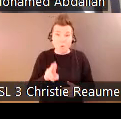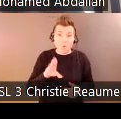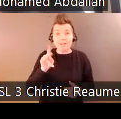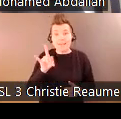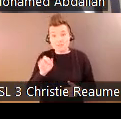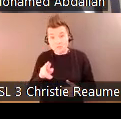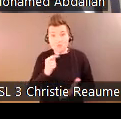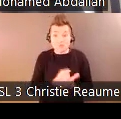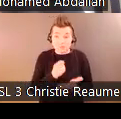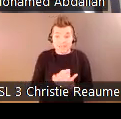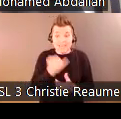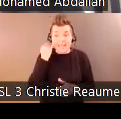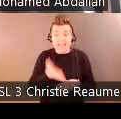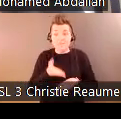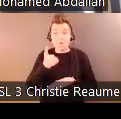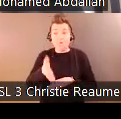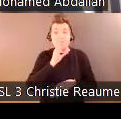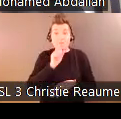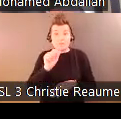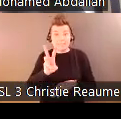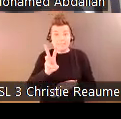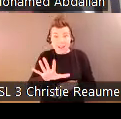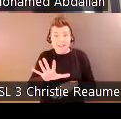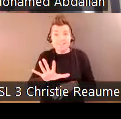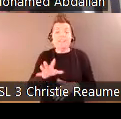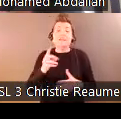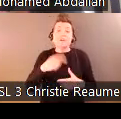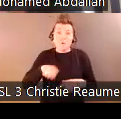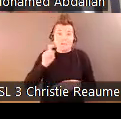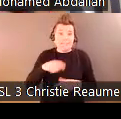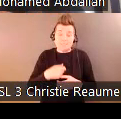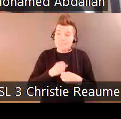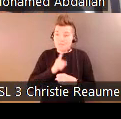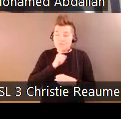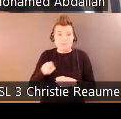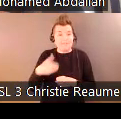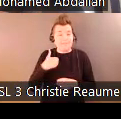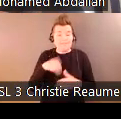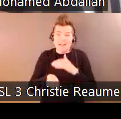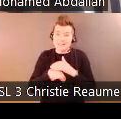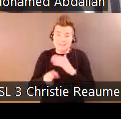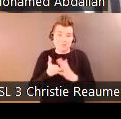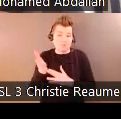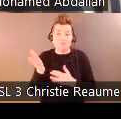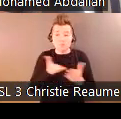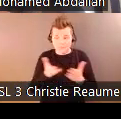65. And we work with them in order to make sure that they have access to that service.